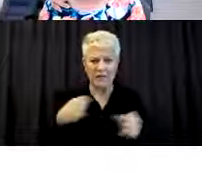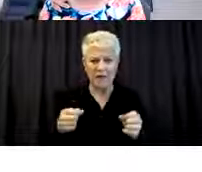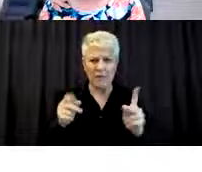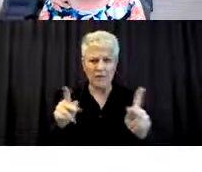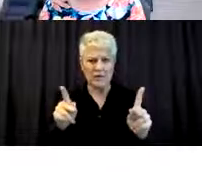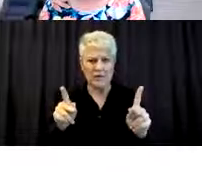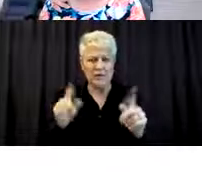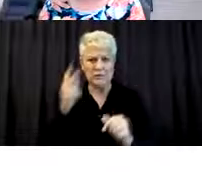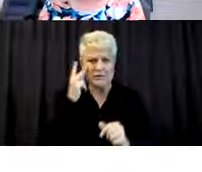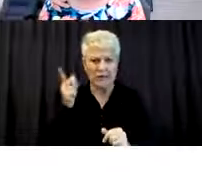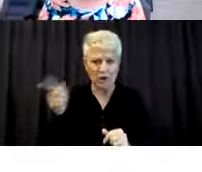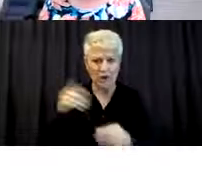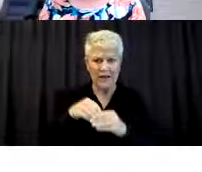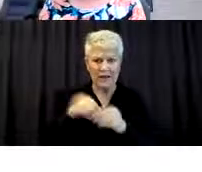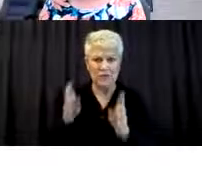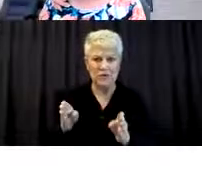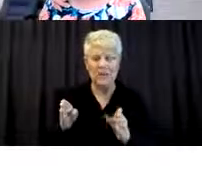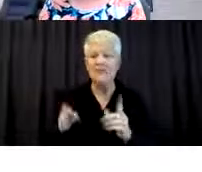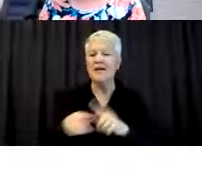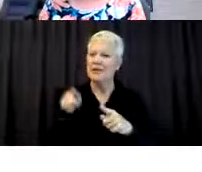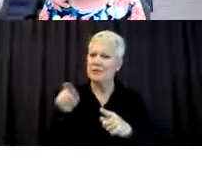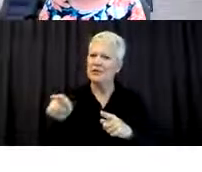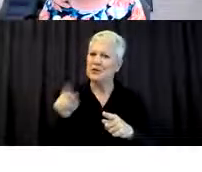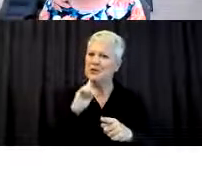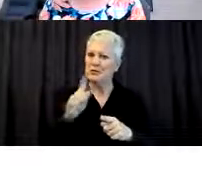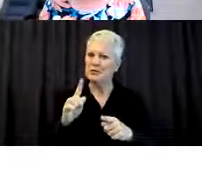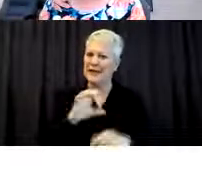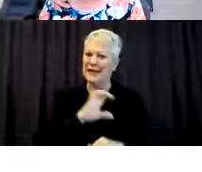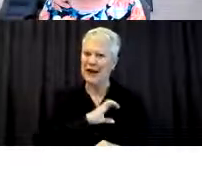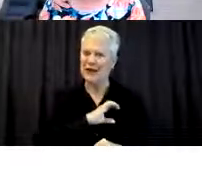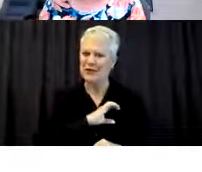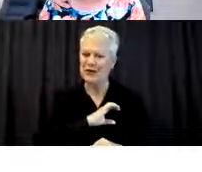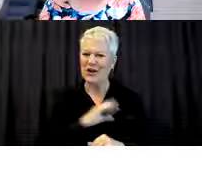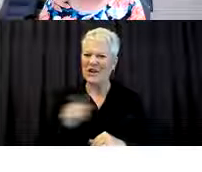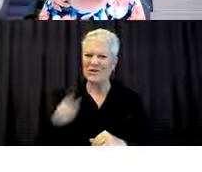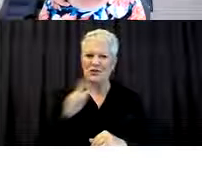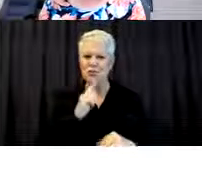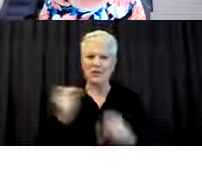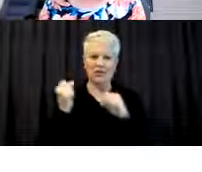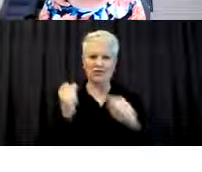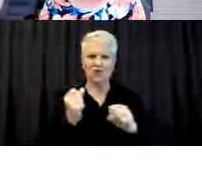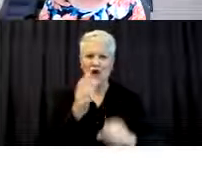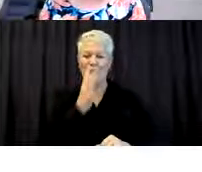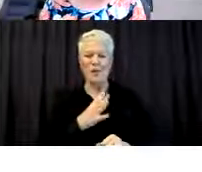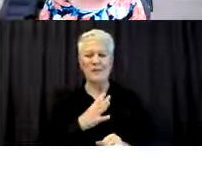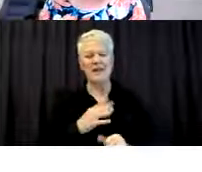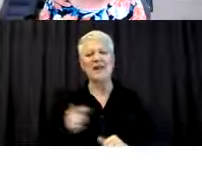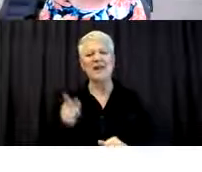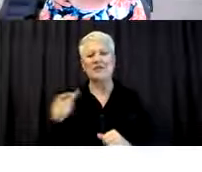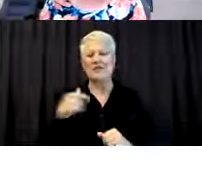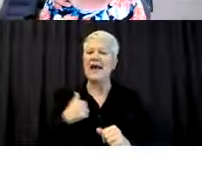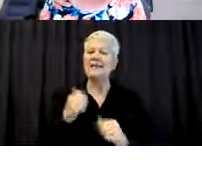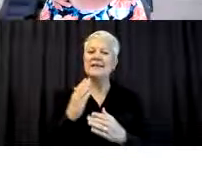opportunity to see her in person, but she was quite a character. She was a very strong woman, and she had some